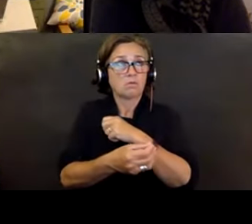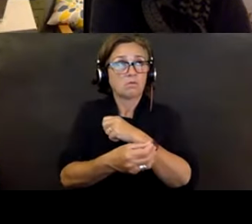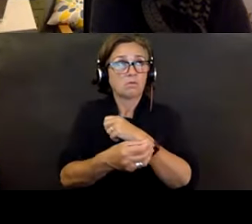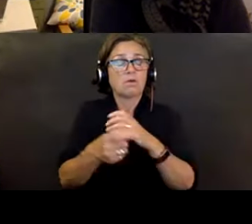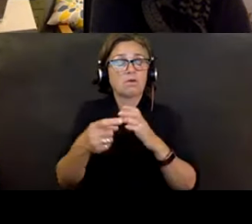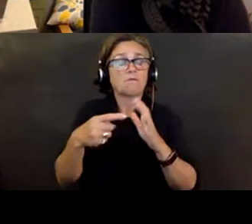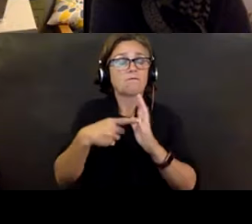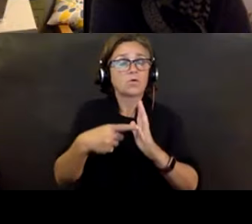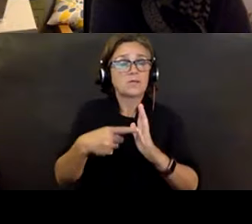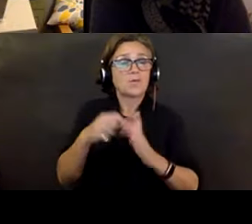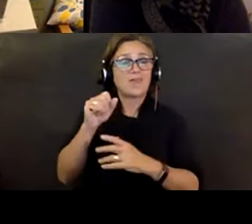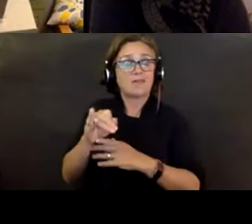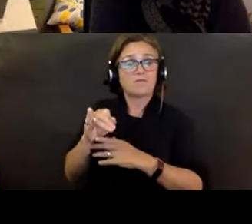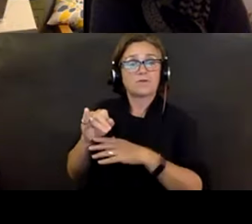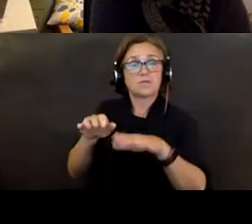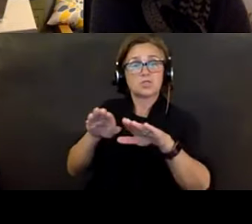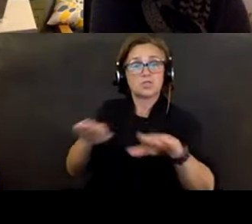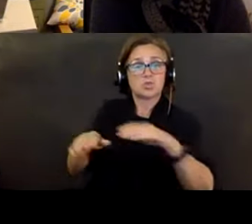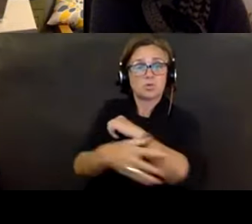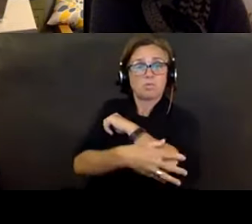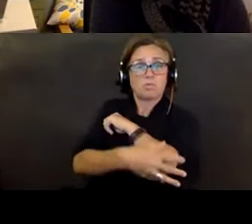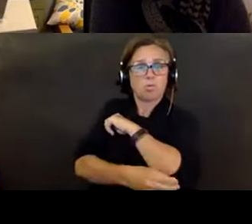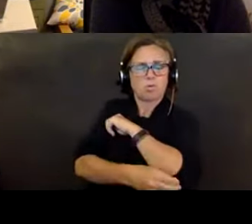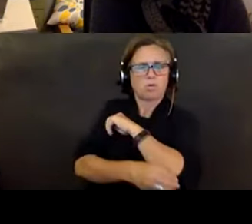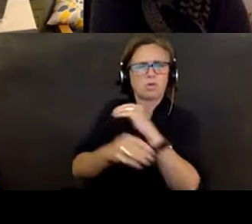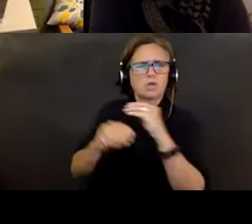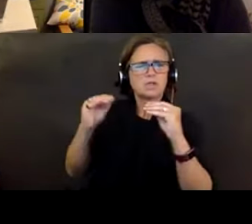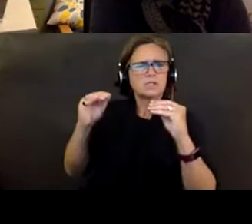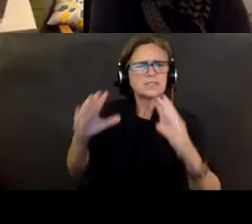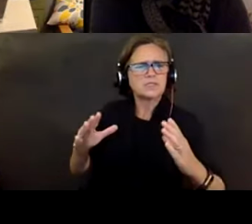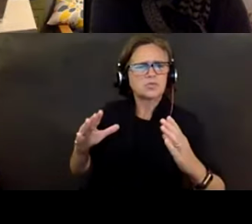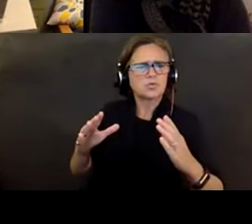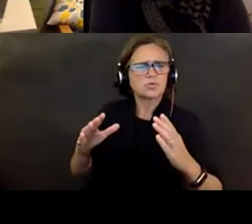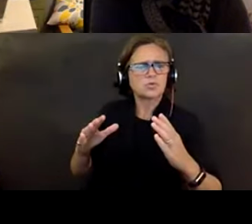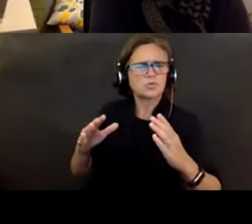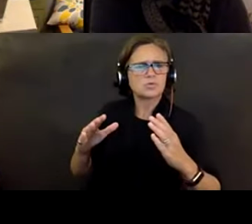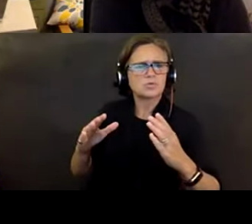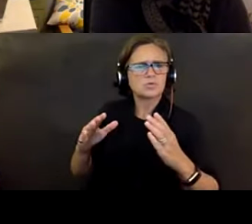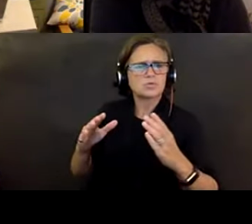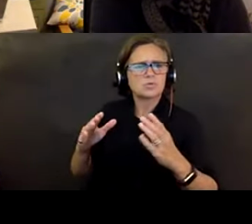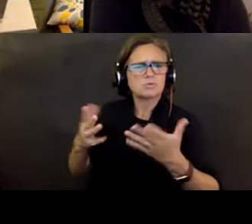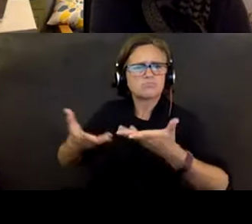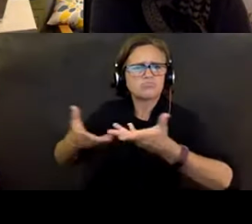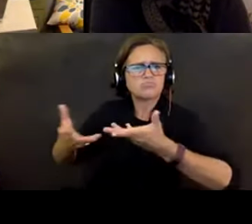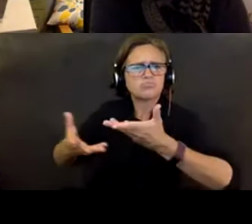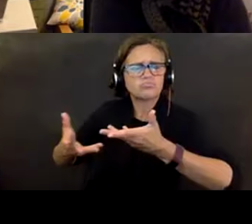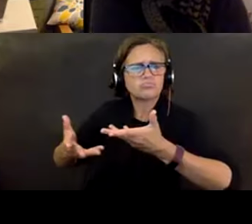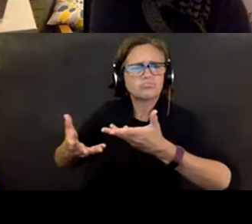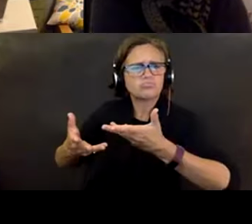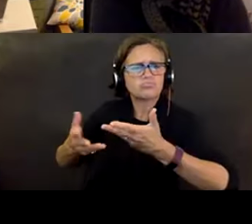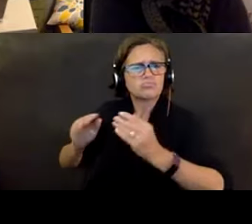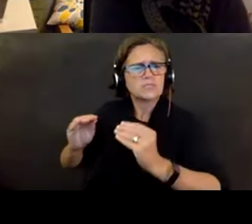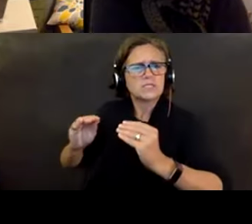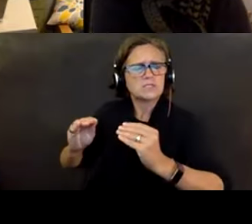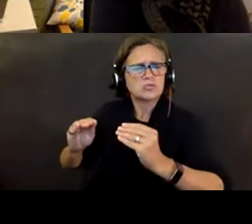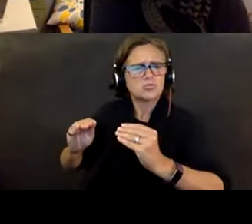doesn't provide the resources for that family. So I think I would take it back to the kids, right? How are we going to make a difference for